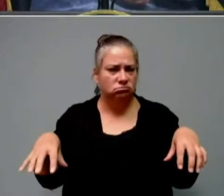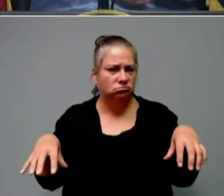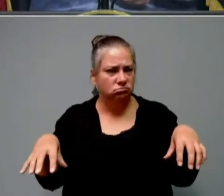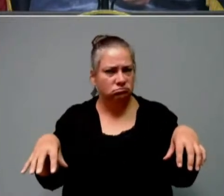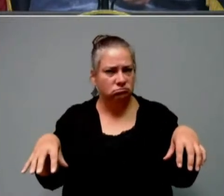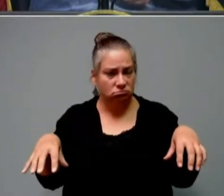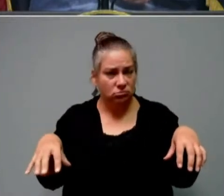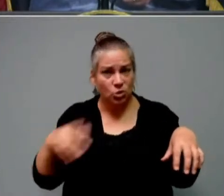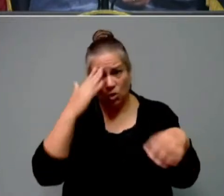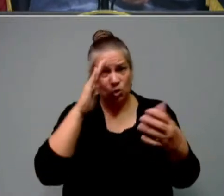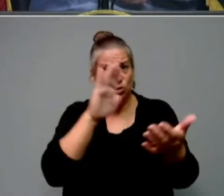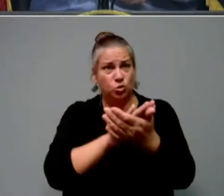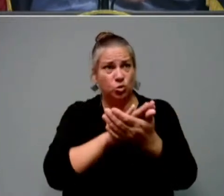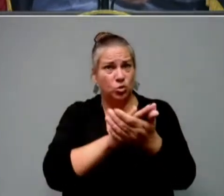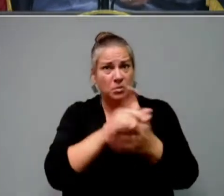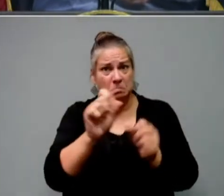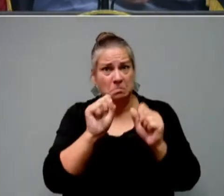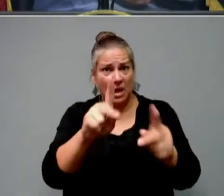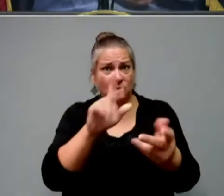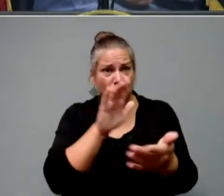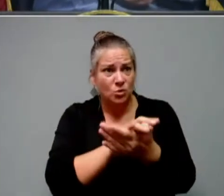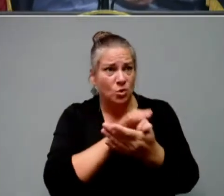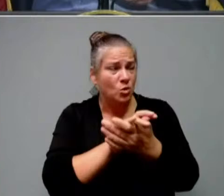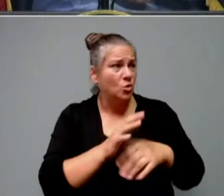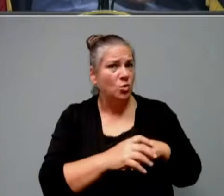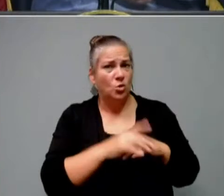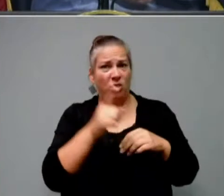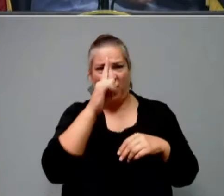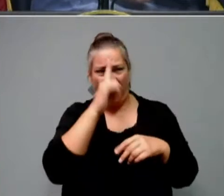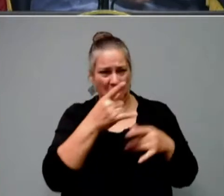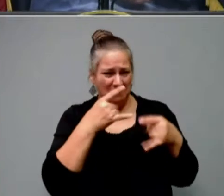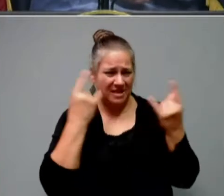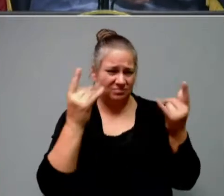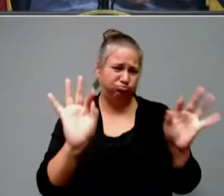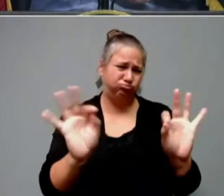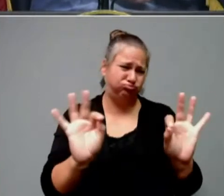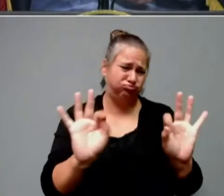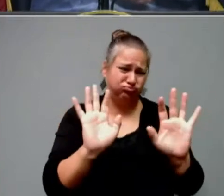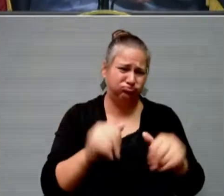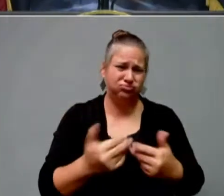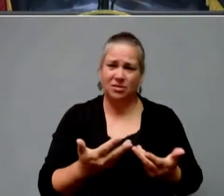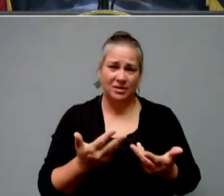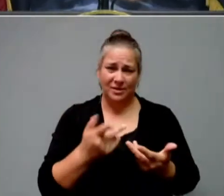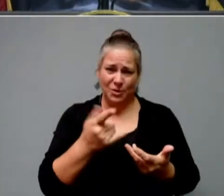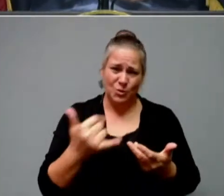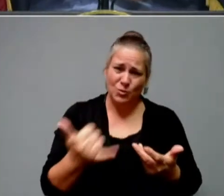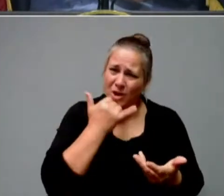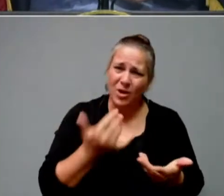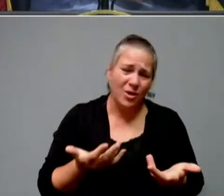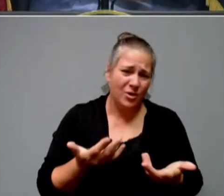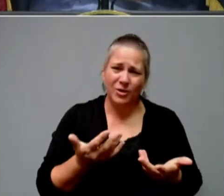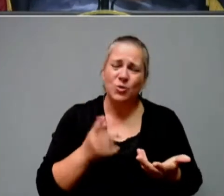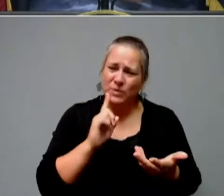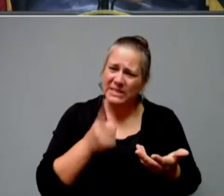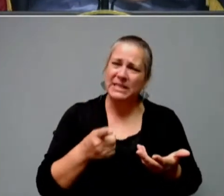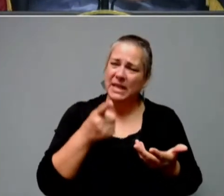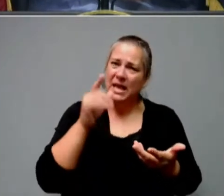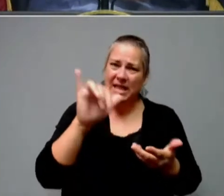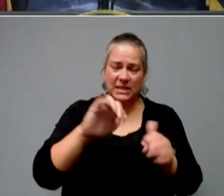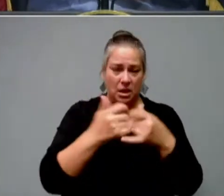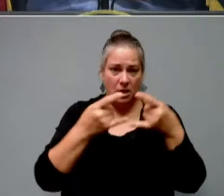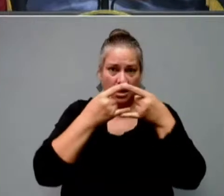about wearing masks, you're wrong. You need to wear those masks because that's how we can prevent this disease from running like wildfire through all these